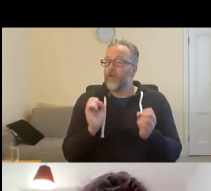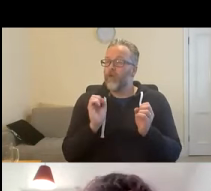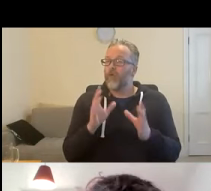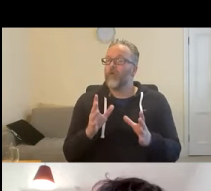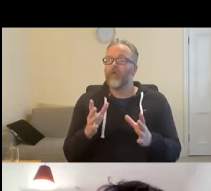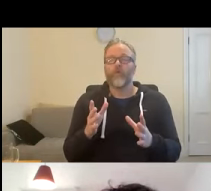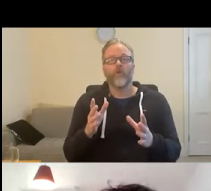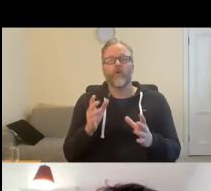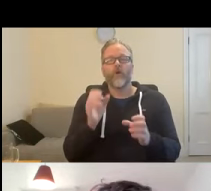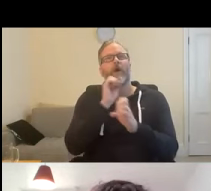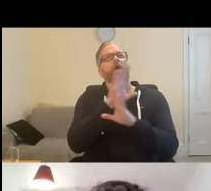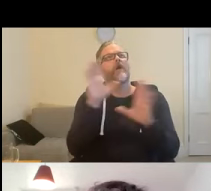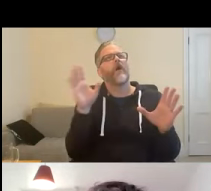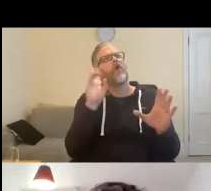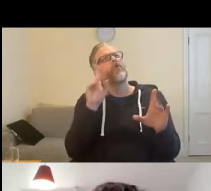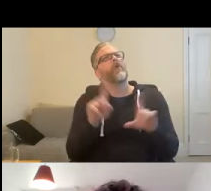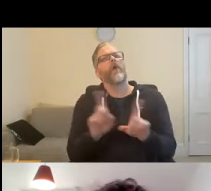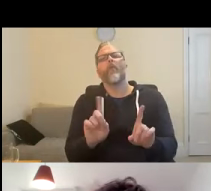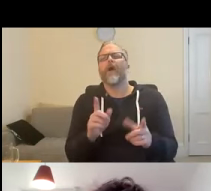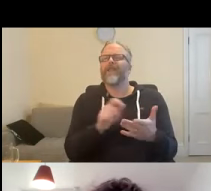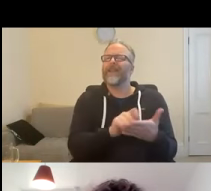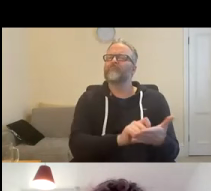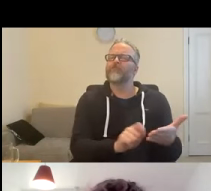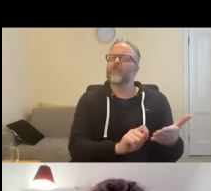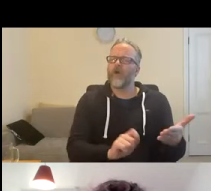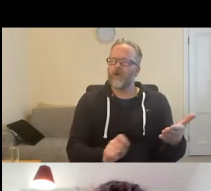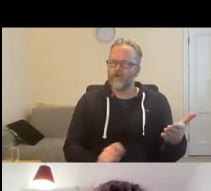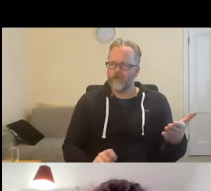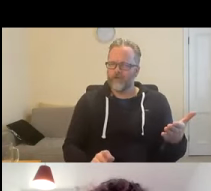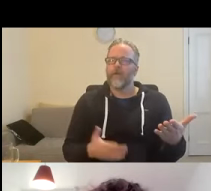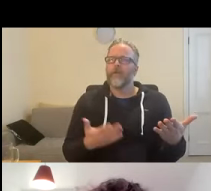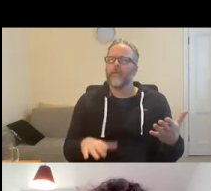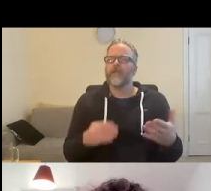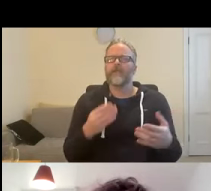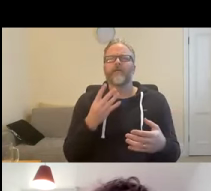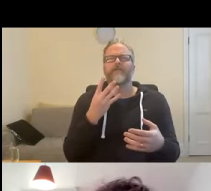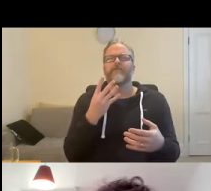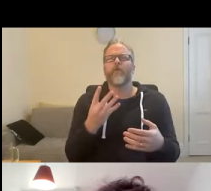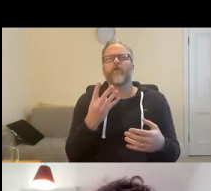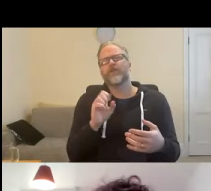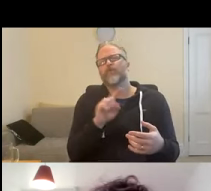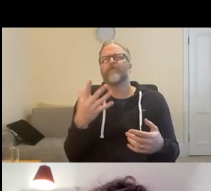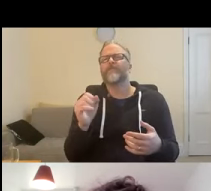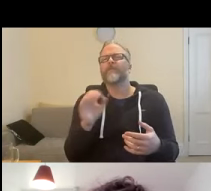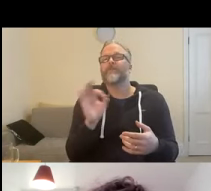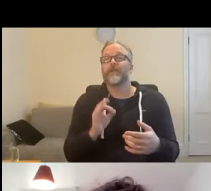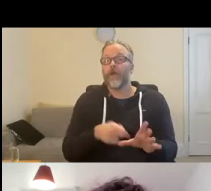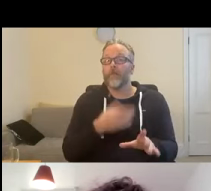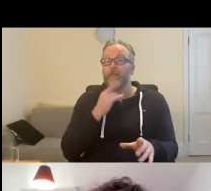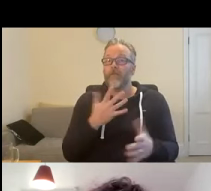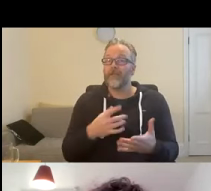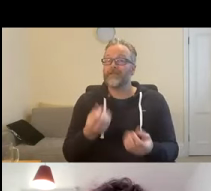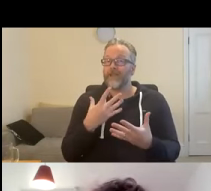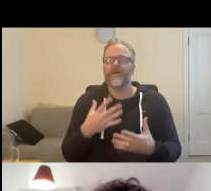sense of what this looked like in the literature. So there was 40 to 50% of young people reporting that they